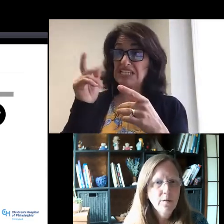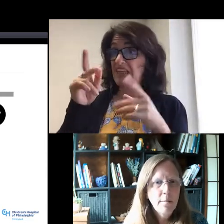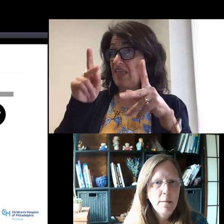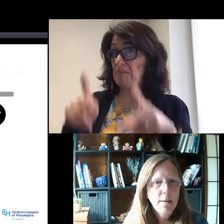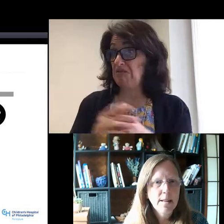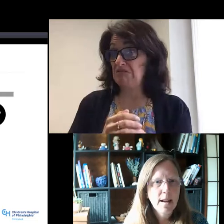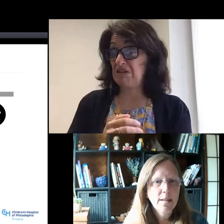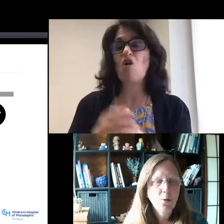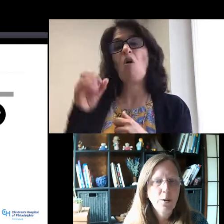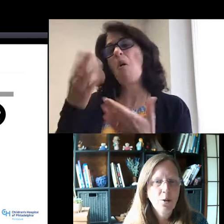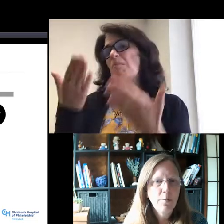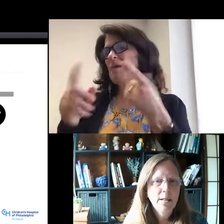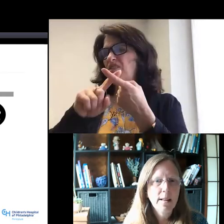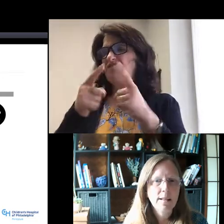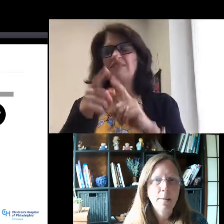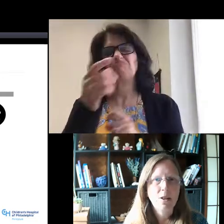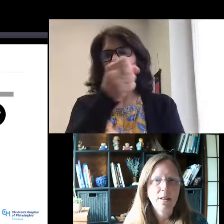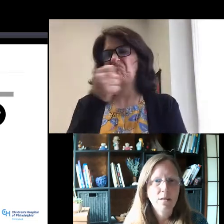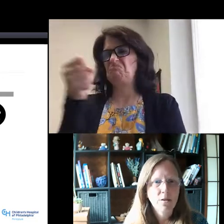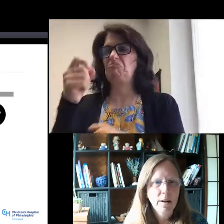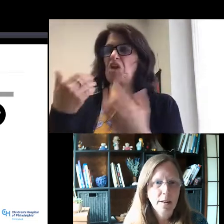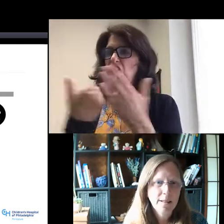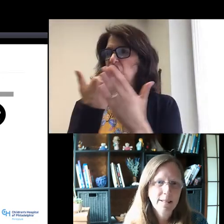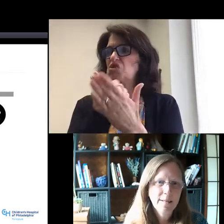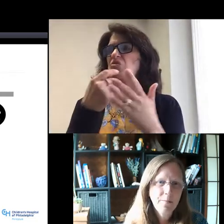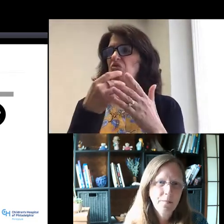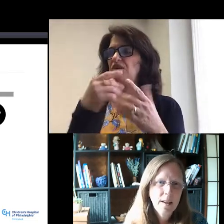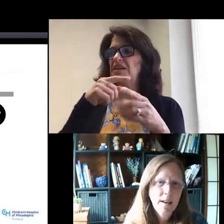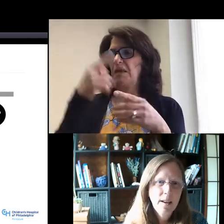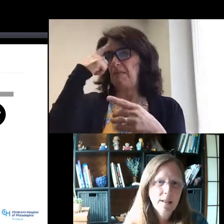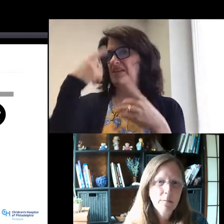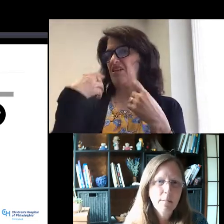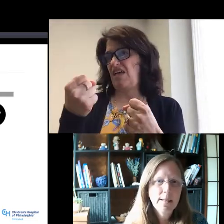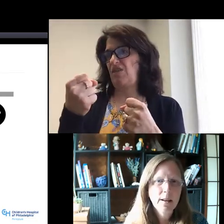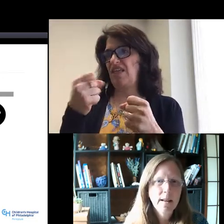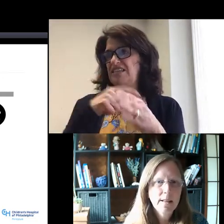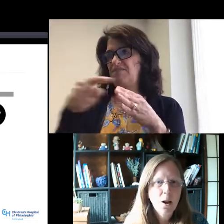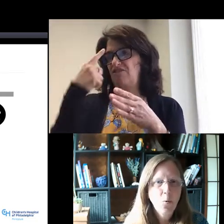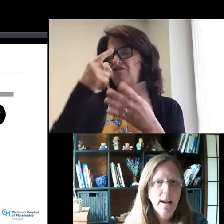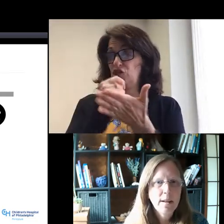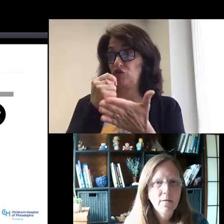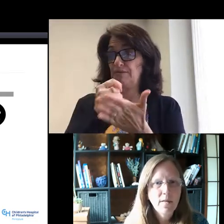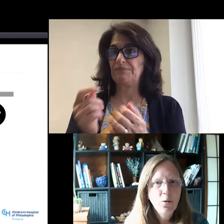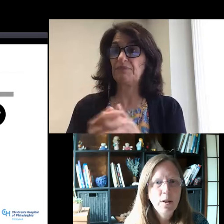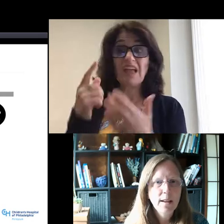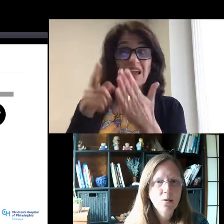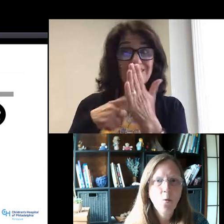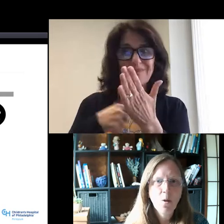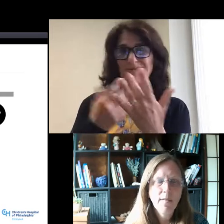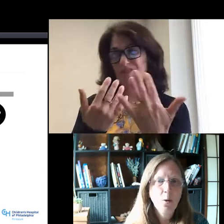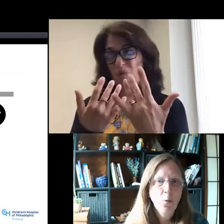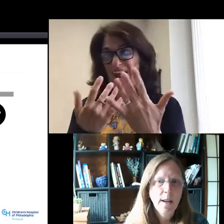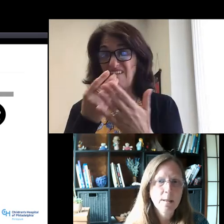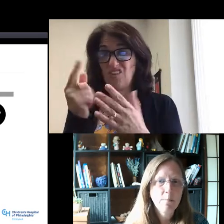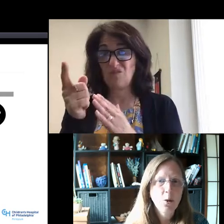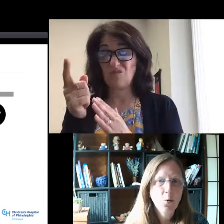or your friend may be assigned to a new mental health specialist for treatment. Sometimes there is a wait of a few days or